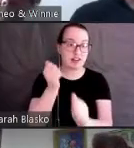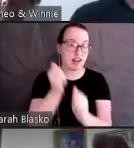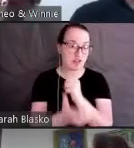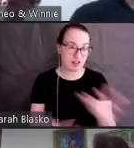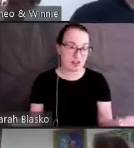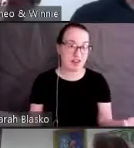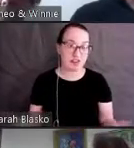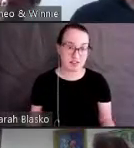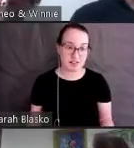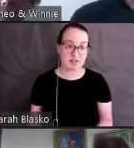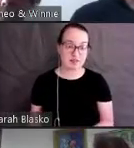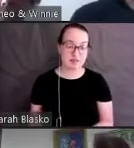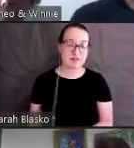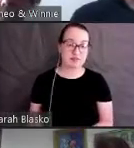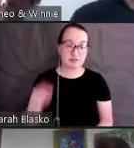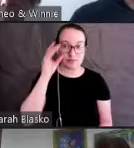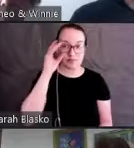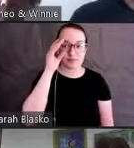So